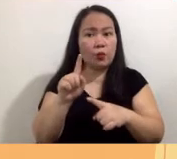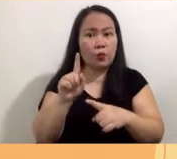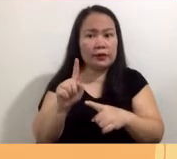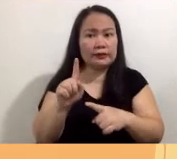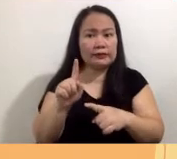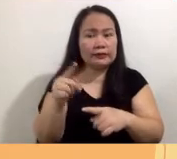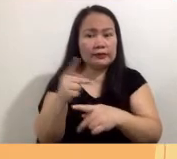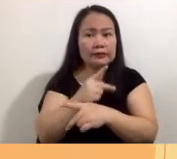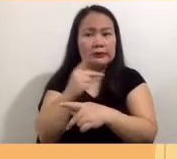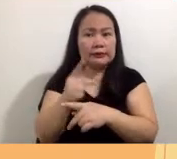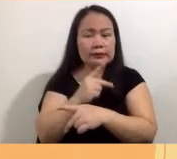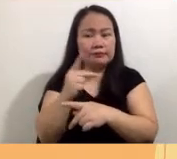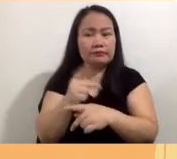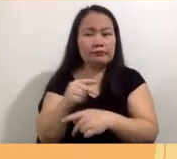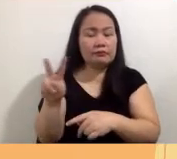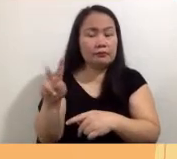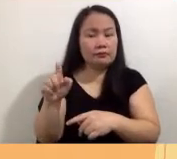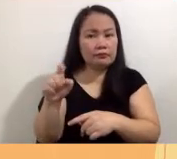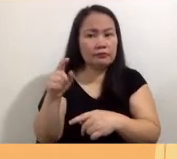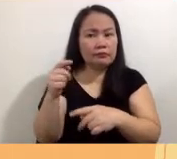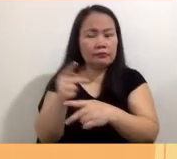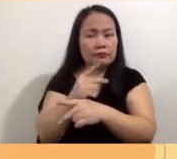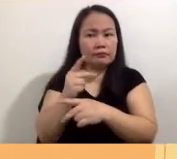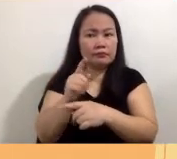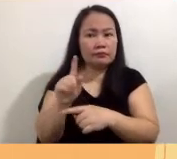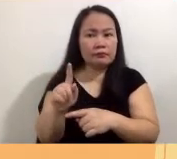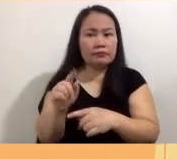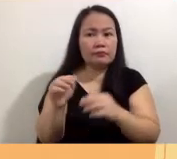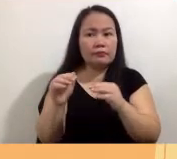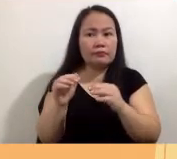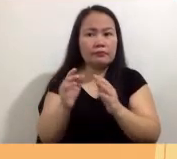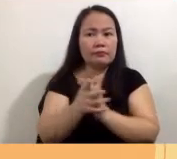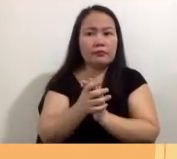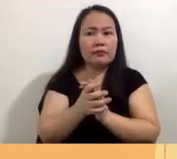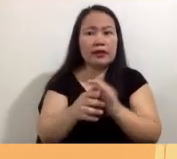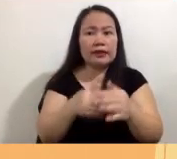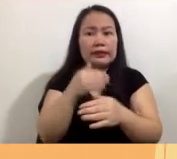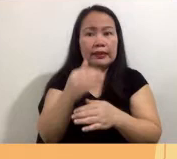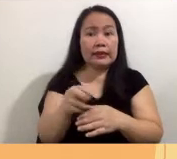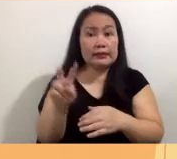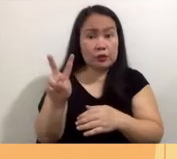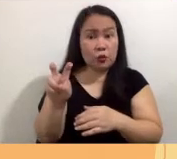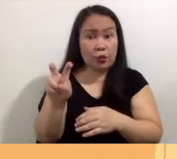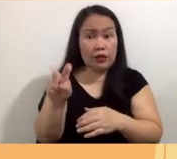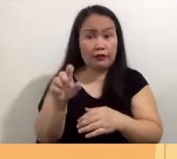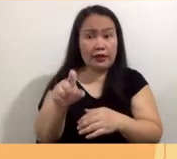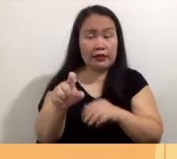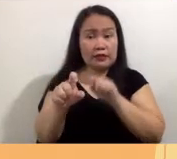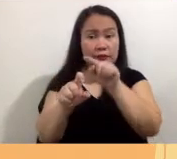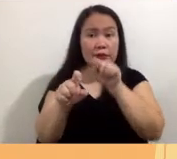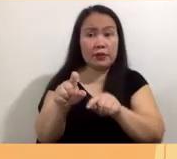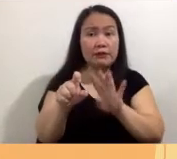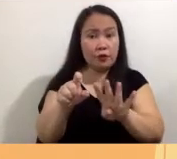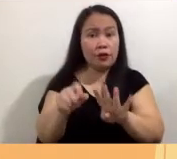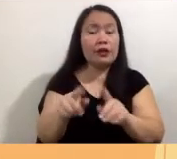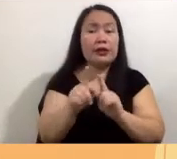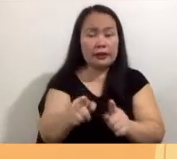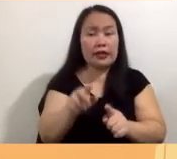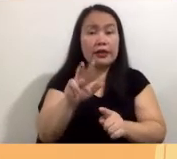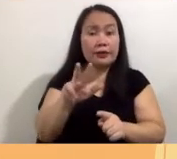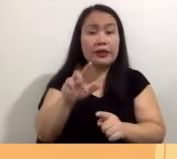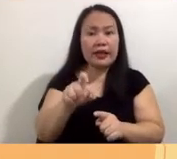1. That's why we have 2x times 1. Next, 12x divided by 4, we only have 3x.